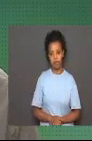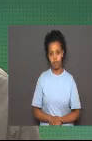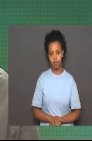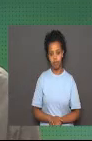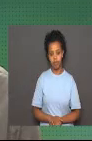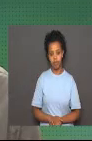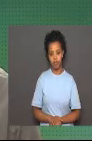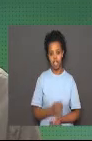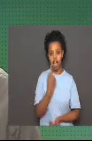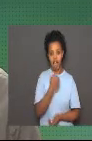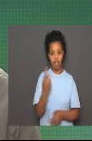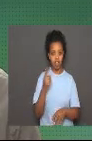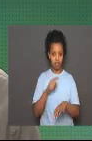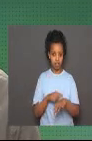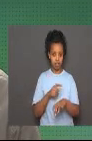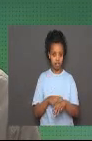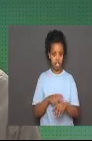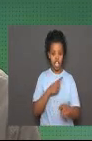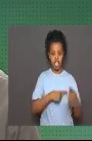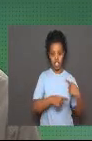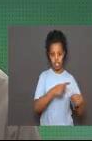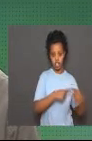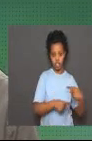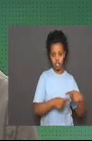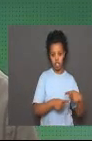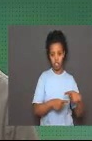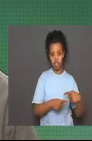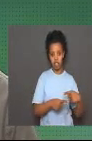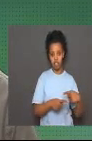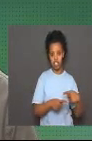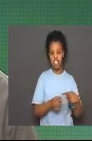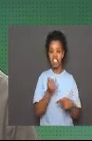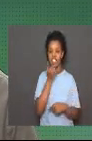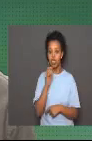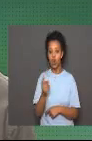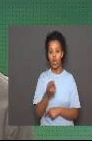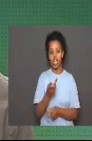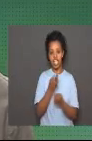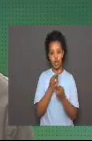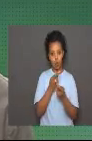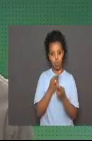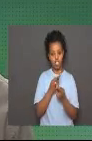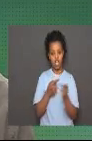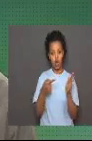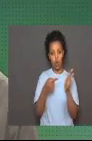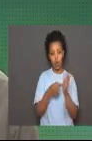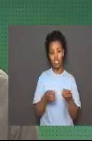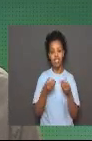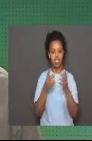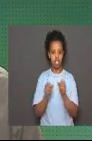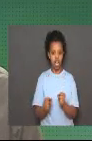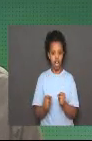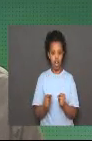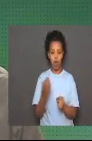At times, a gene may code an incorrect protein, or even no protein